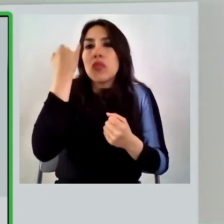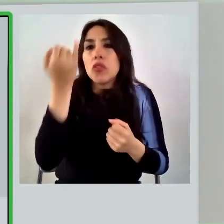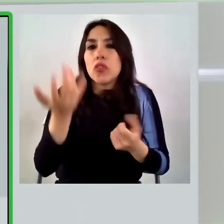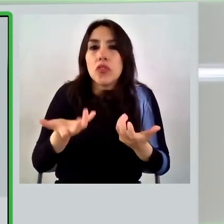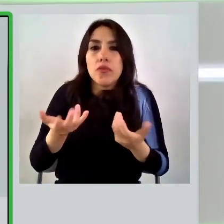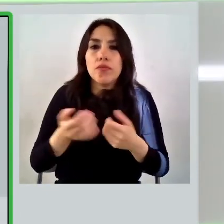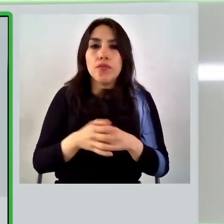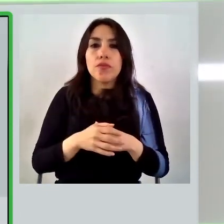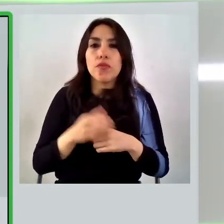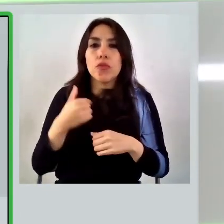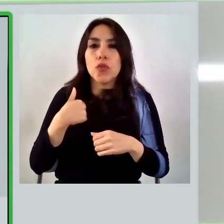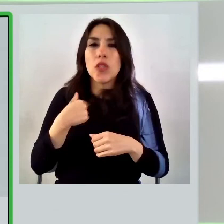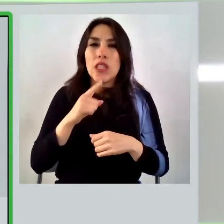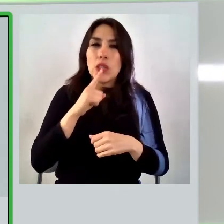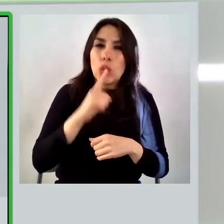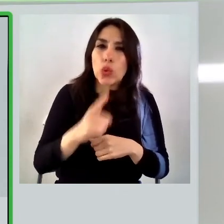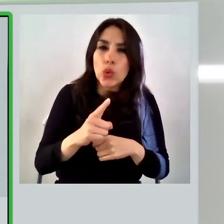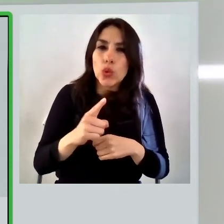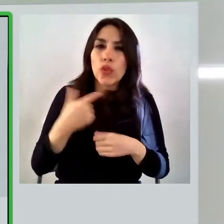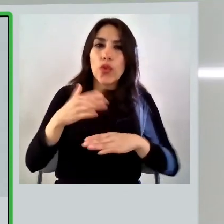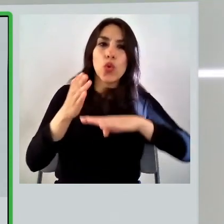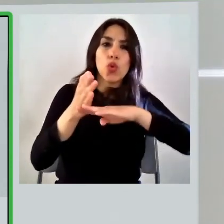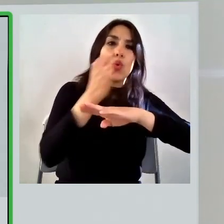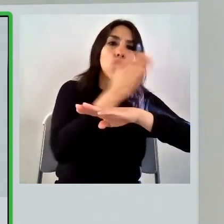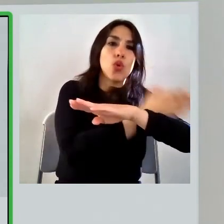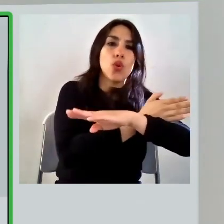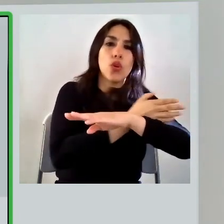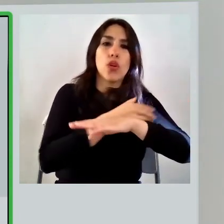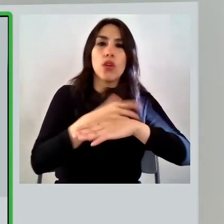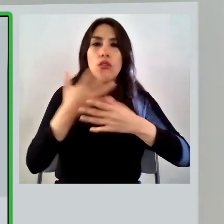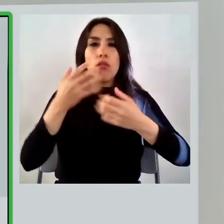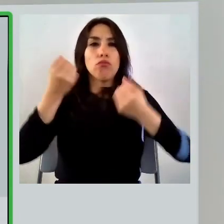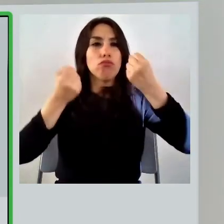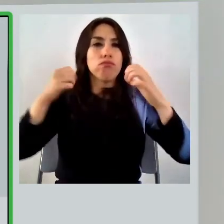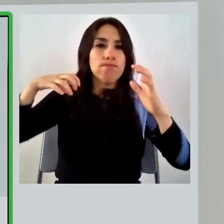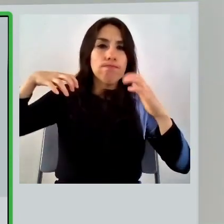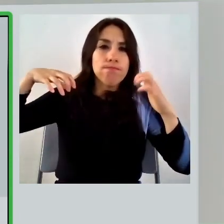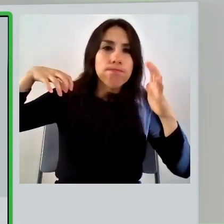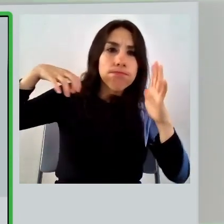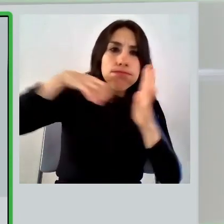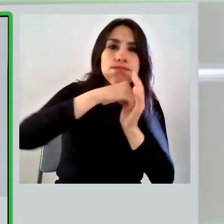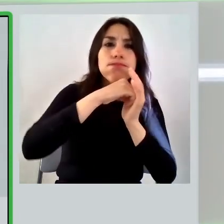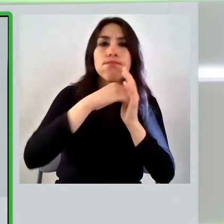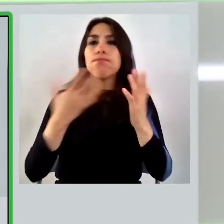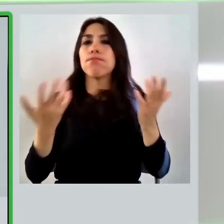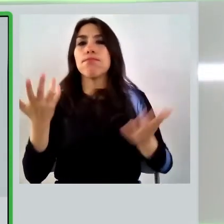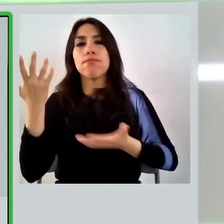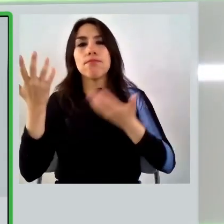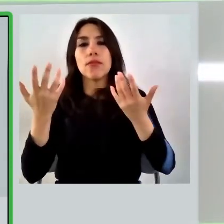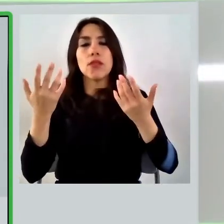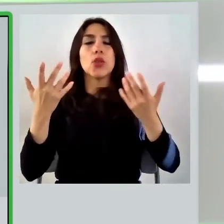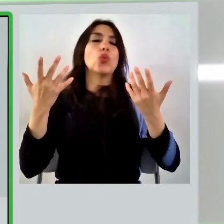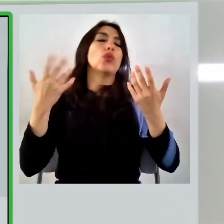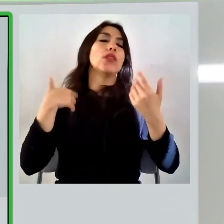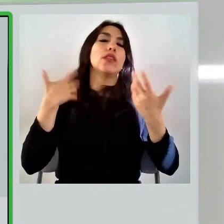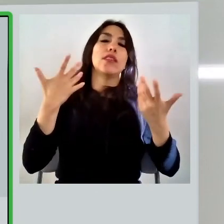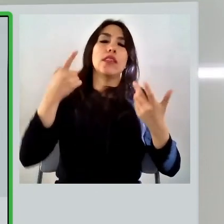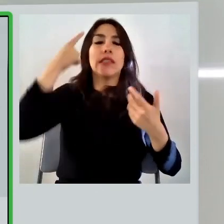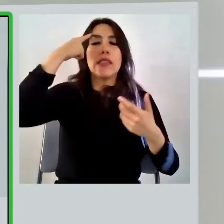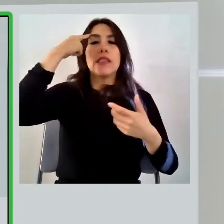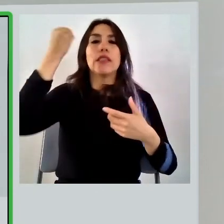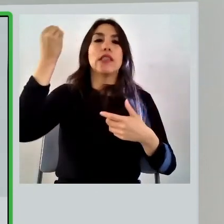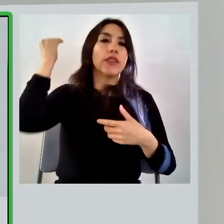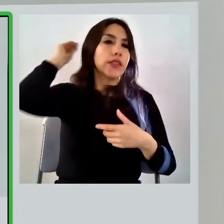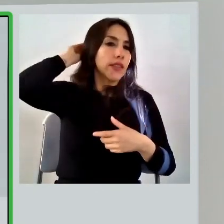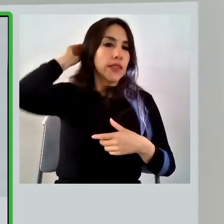shortly after that Chad was also our global executive sponsor for disability inclusion initiatives, including many of the studies I